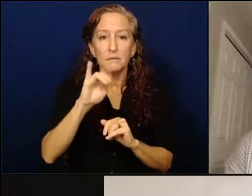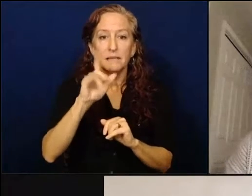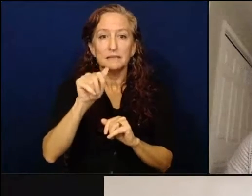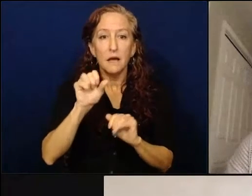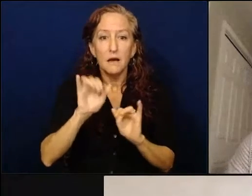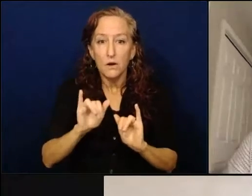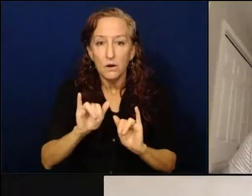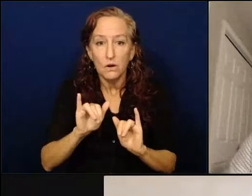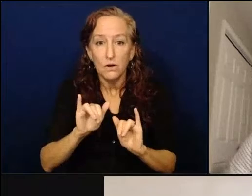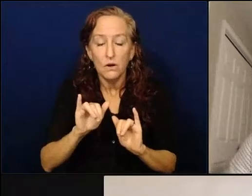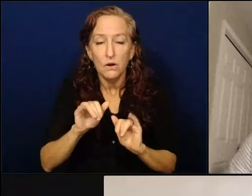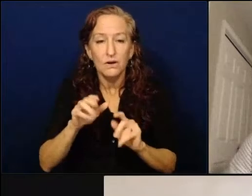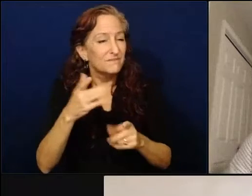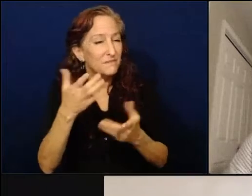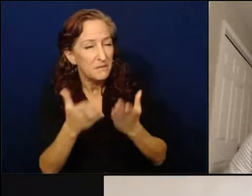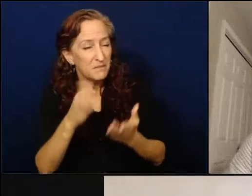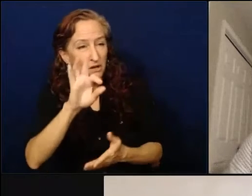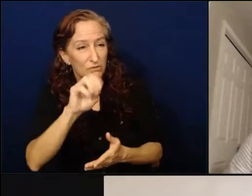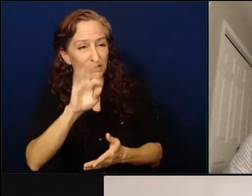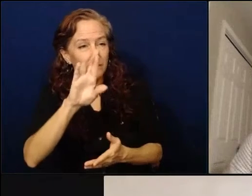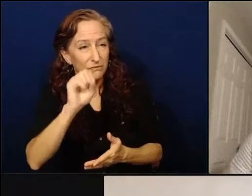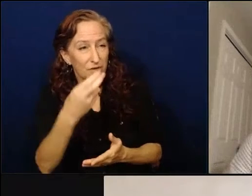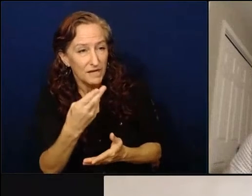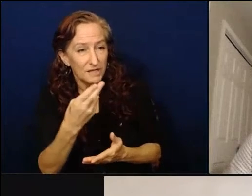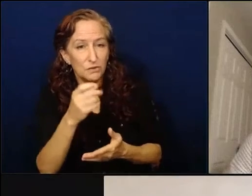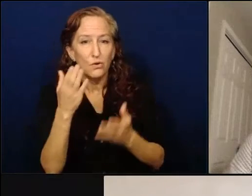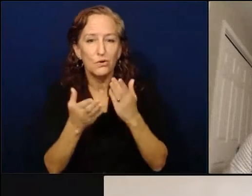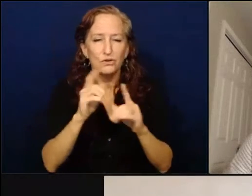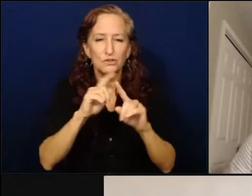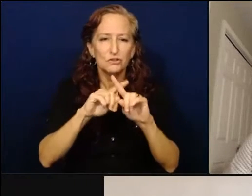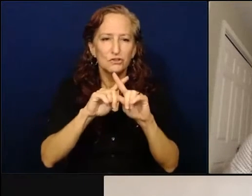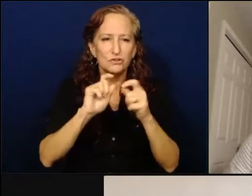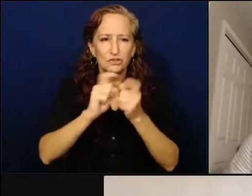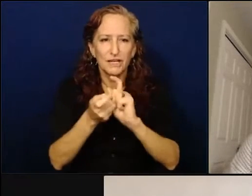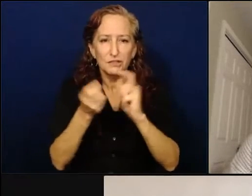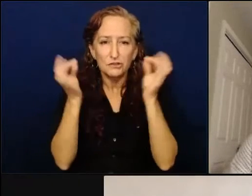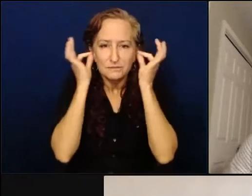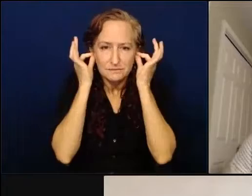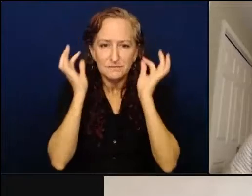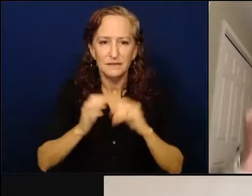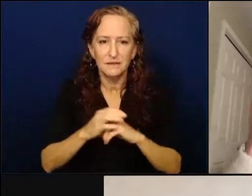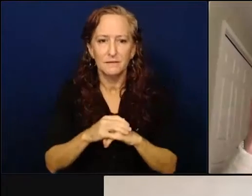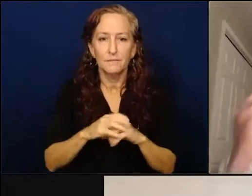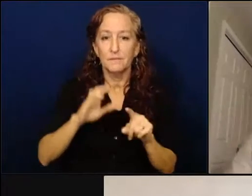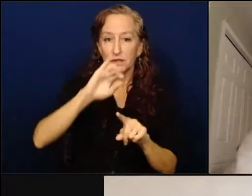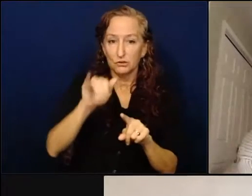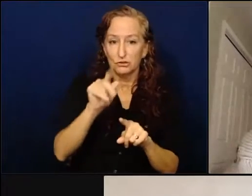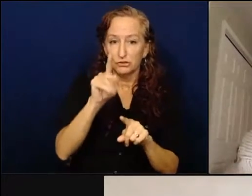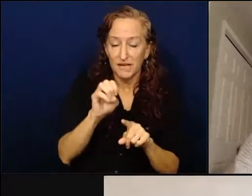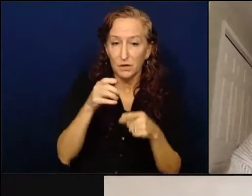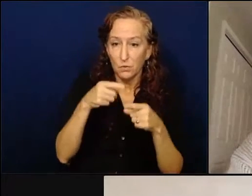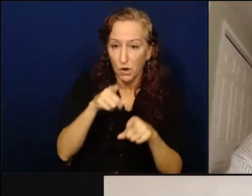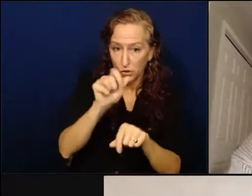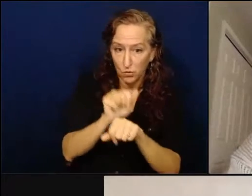So if you can refresh or either try just not using AirPods. So super sorry. So Melissa, while you're working on that, let